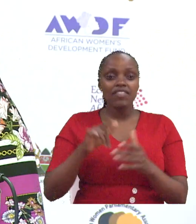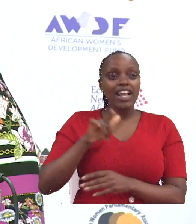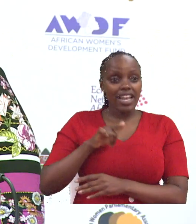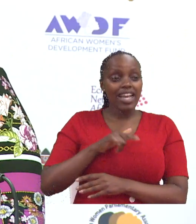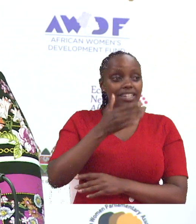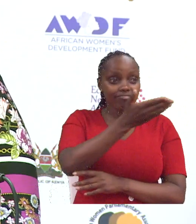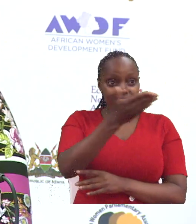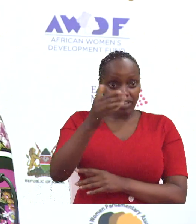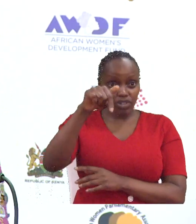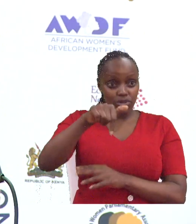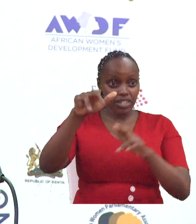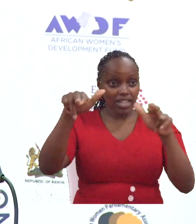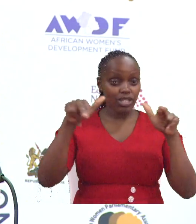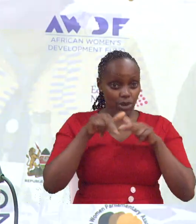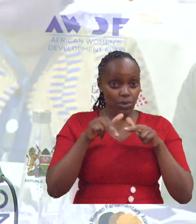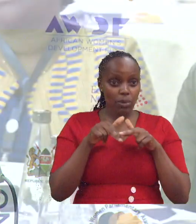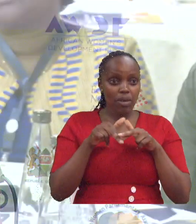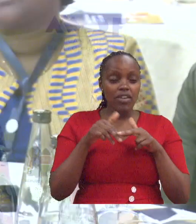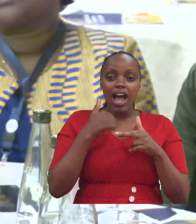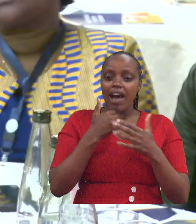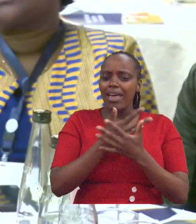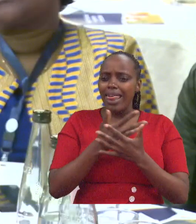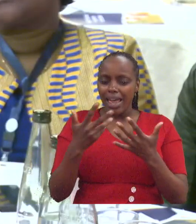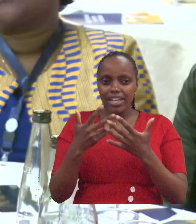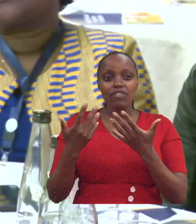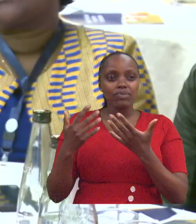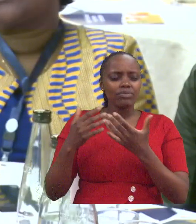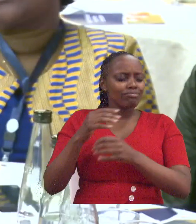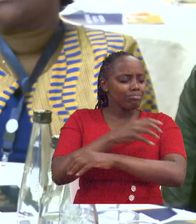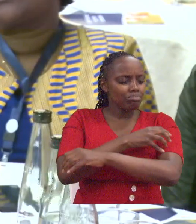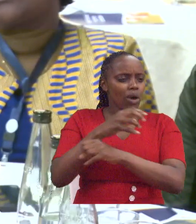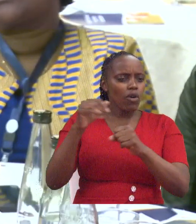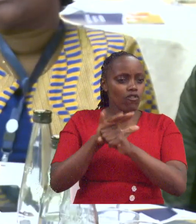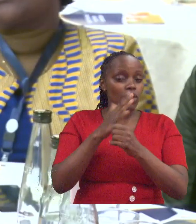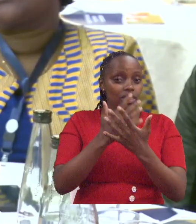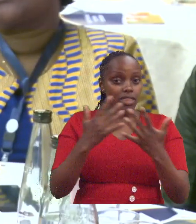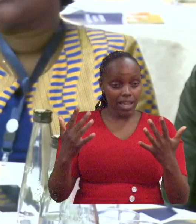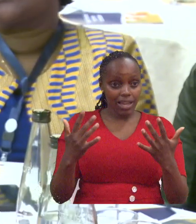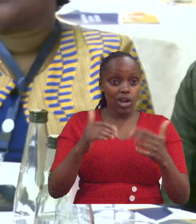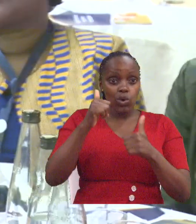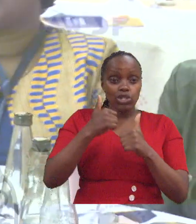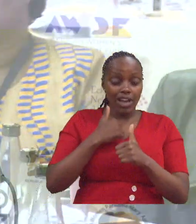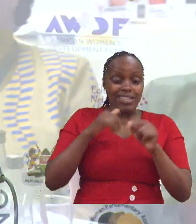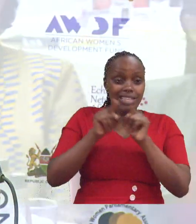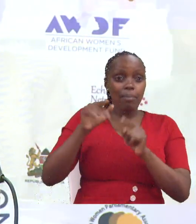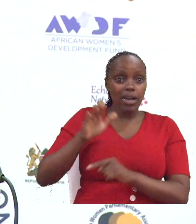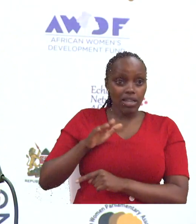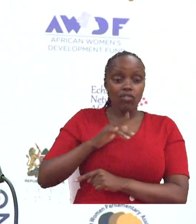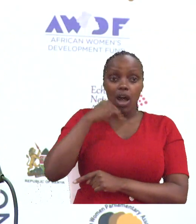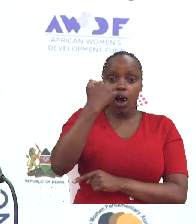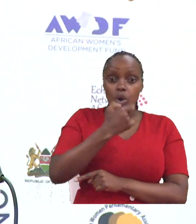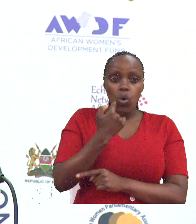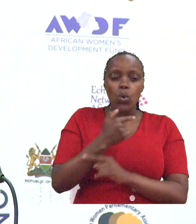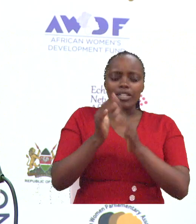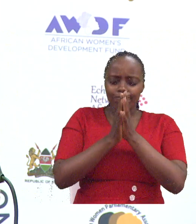Ladies in this room, that there is no force more powerful than a woman determined